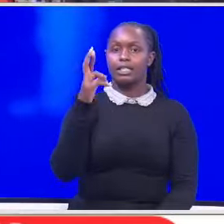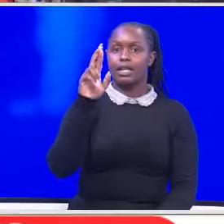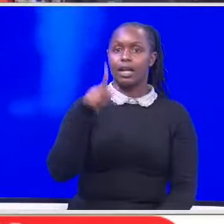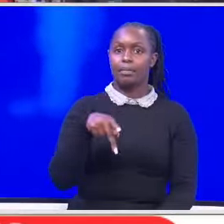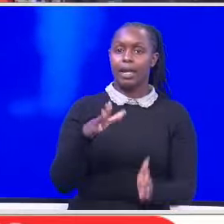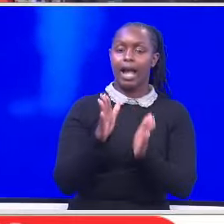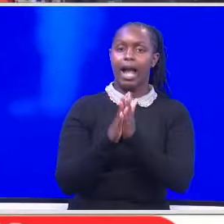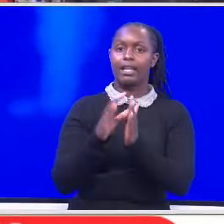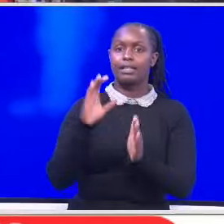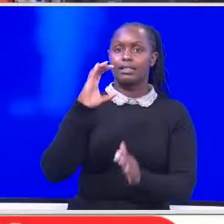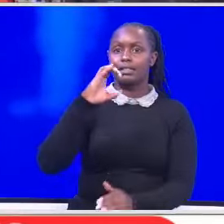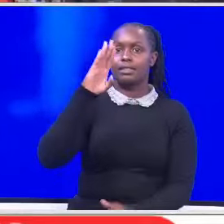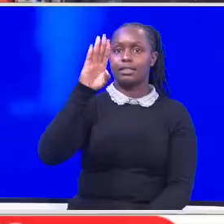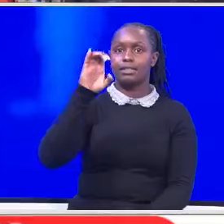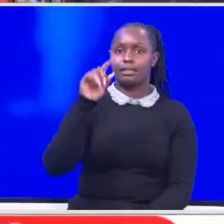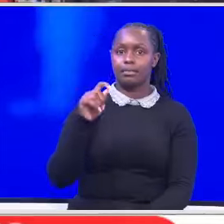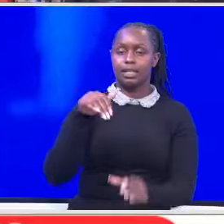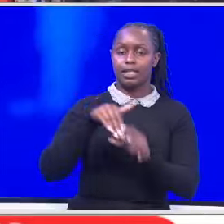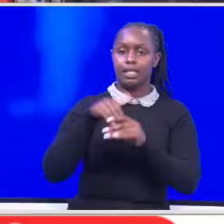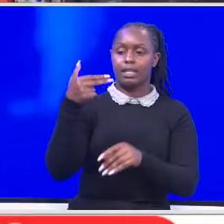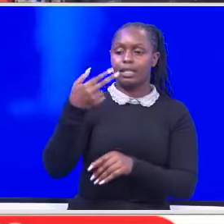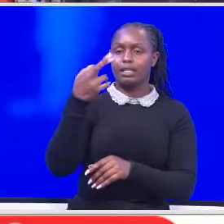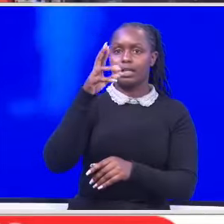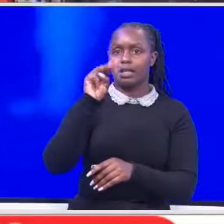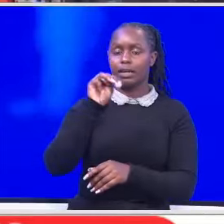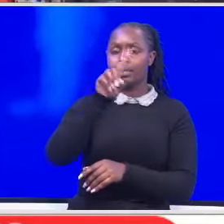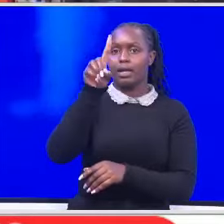CBET diploma in HRM exams, where the